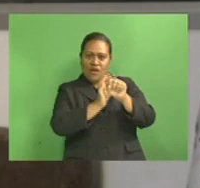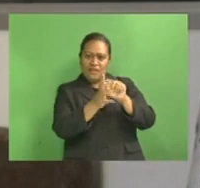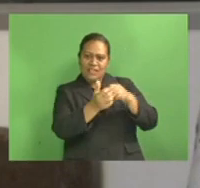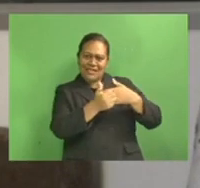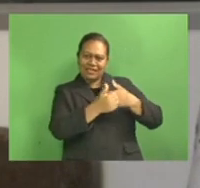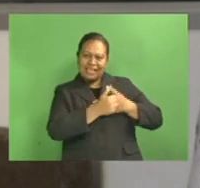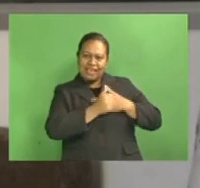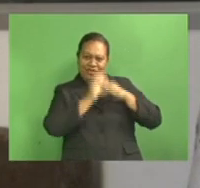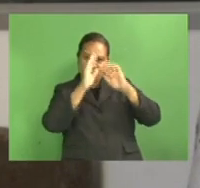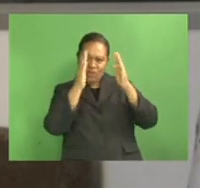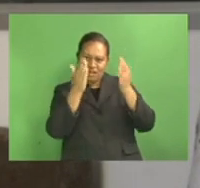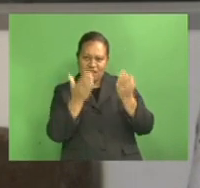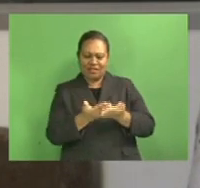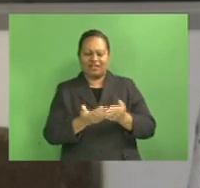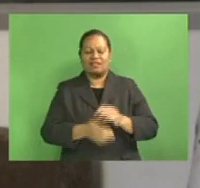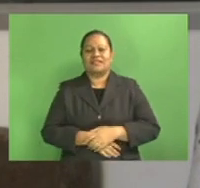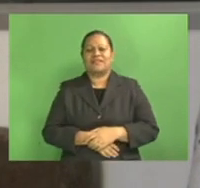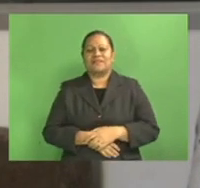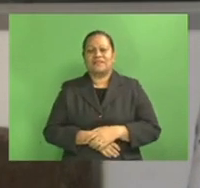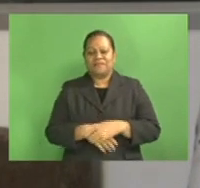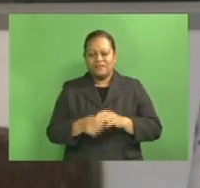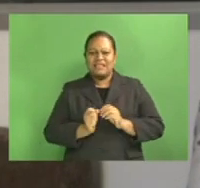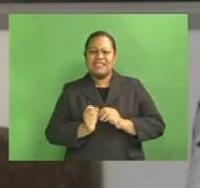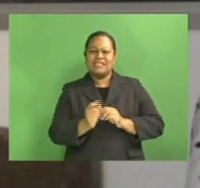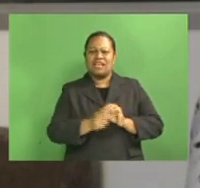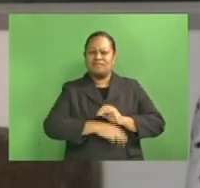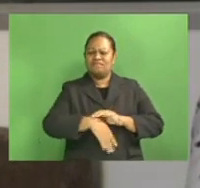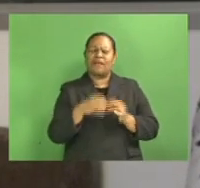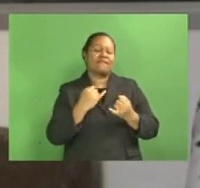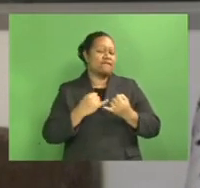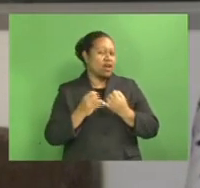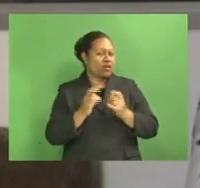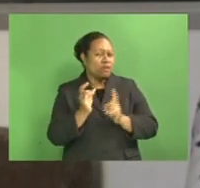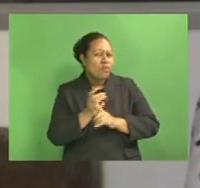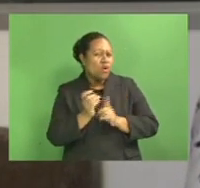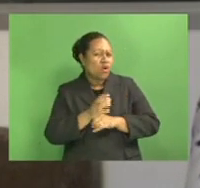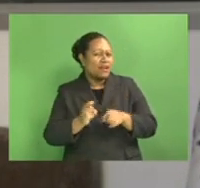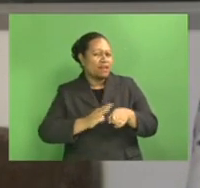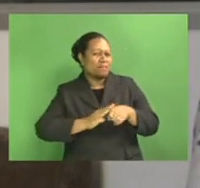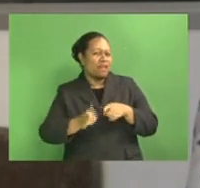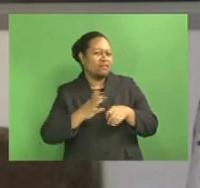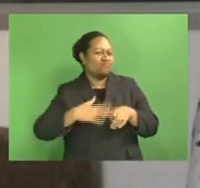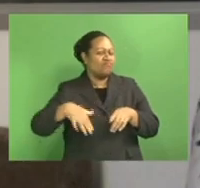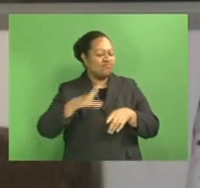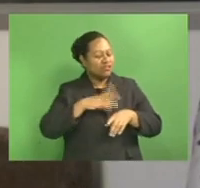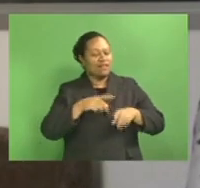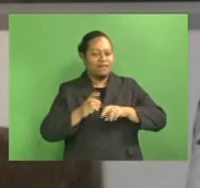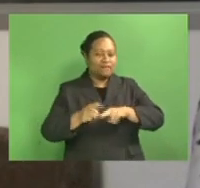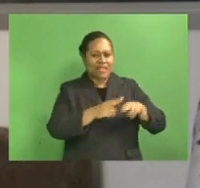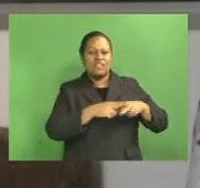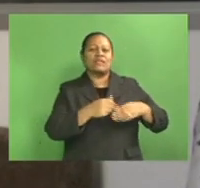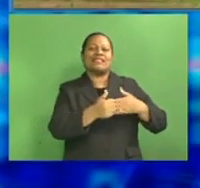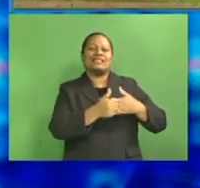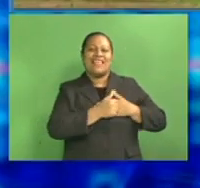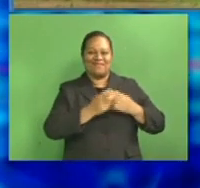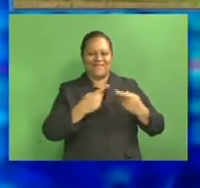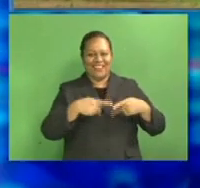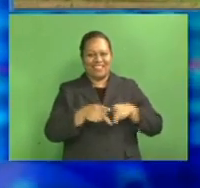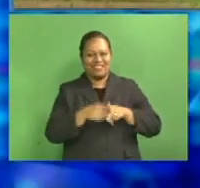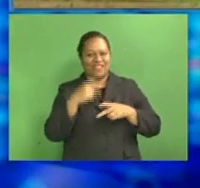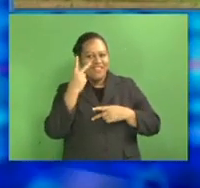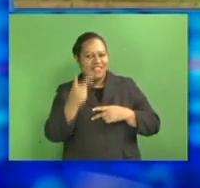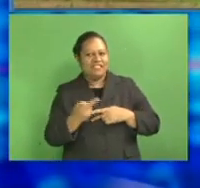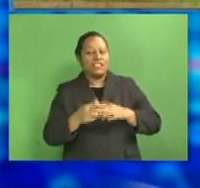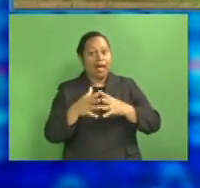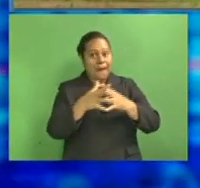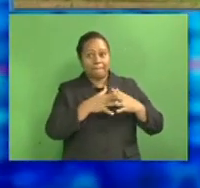world, and that we send out the very, very important message that Fiji is a safe destination for you to come to as a visitor.